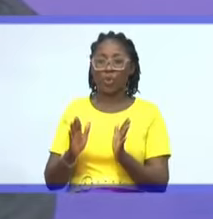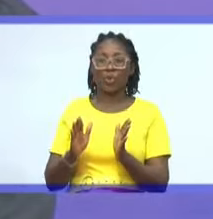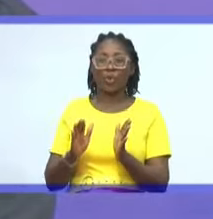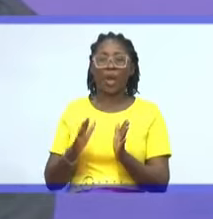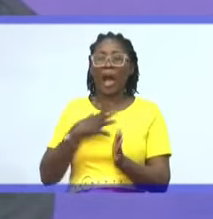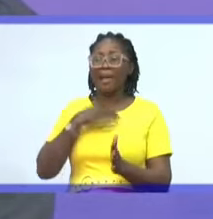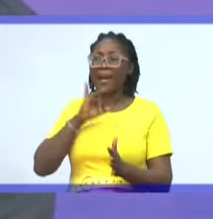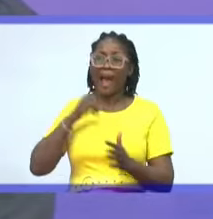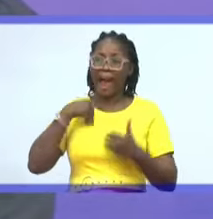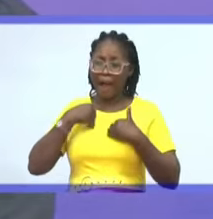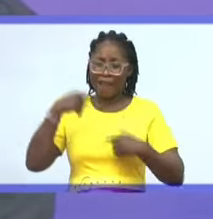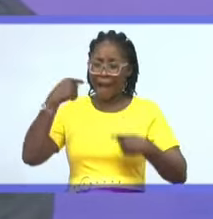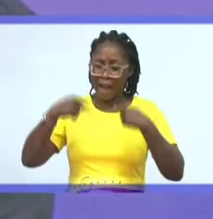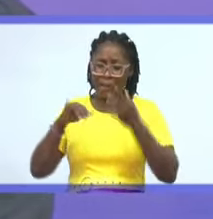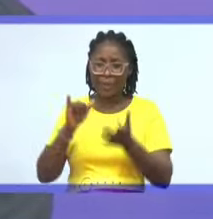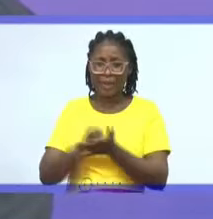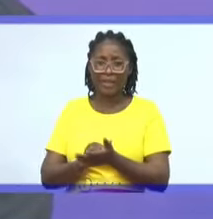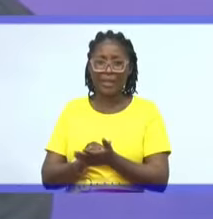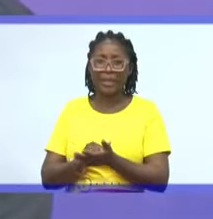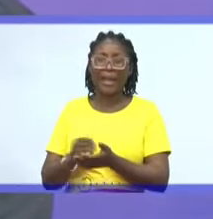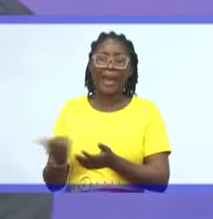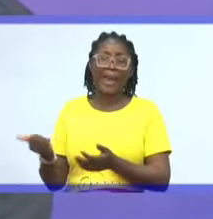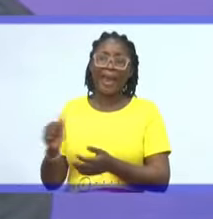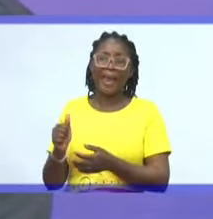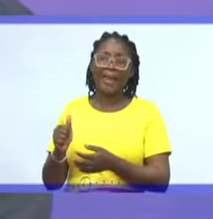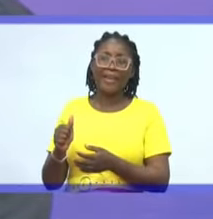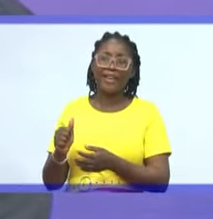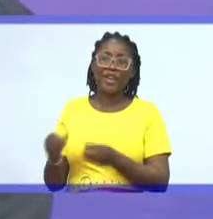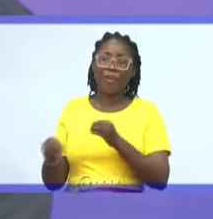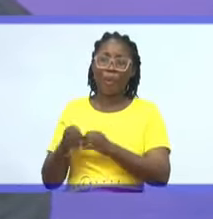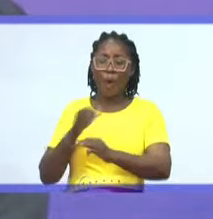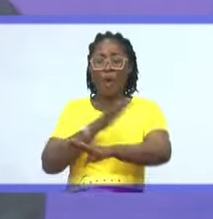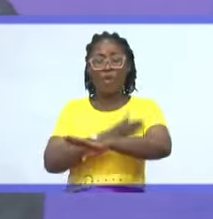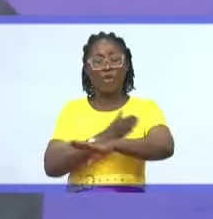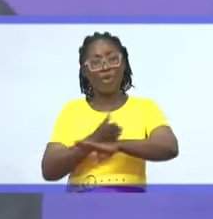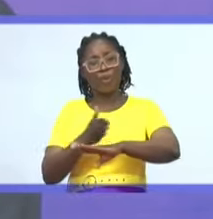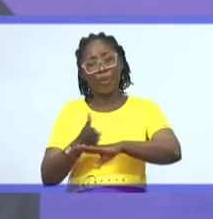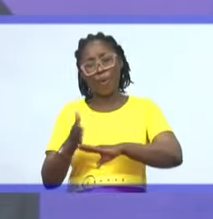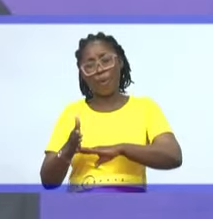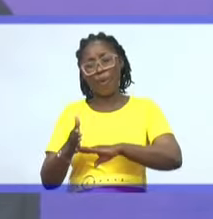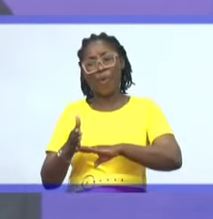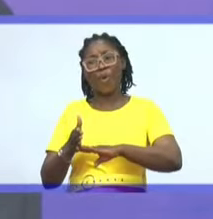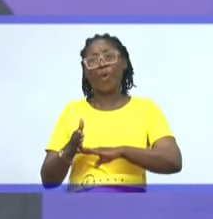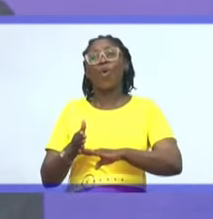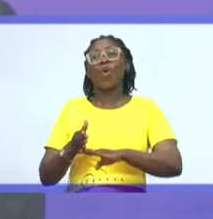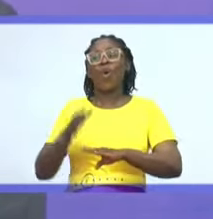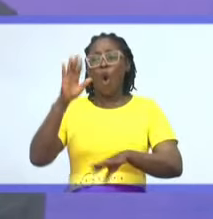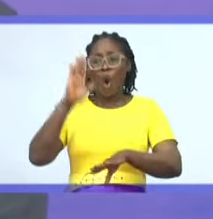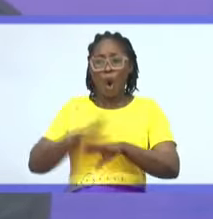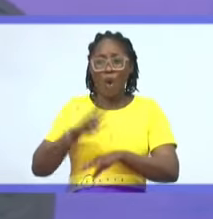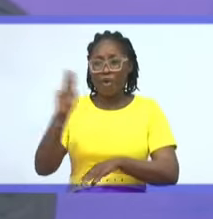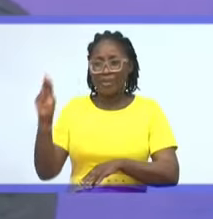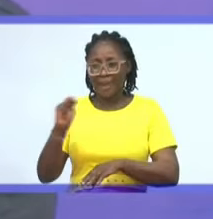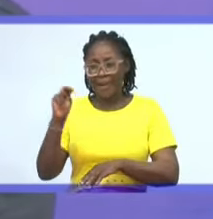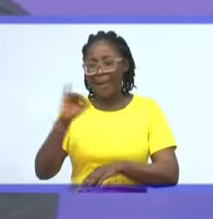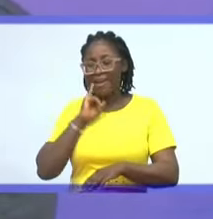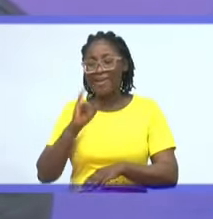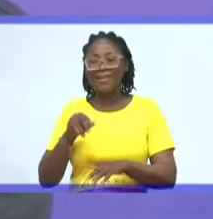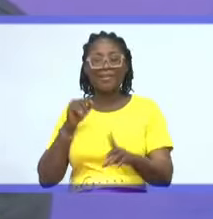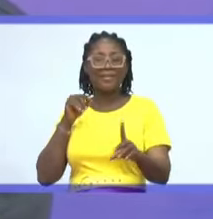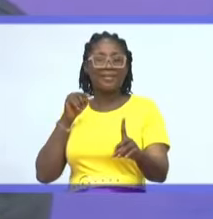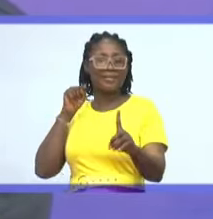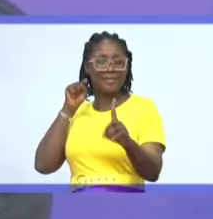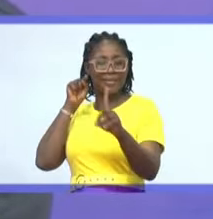that any further depreciation in a naira is a direct assault to our national security. Then it is